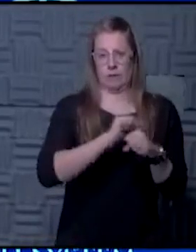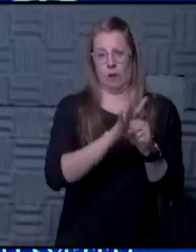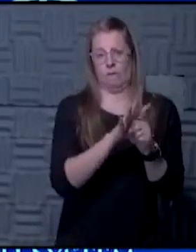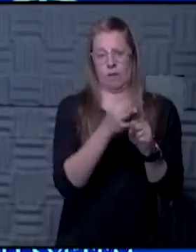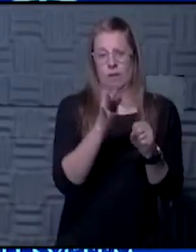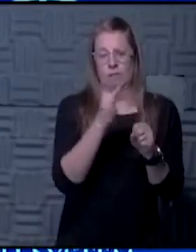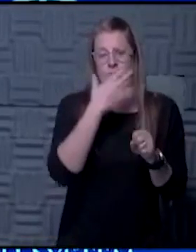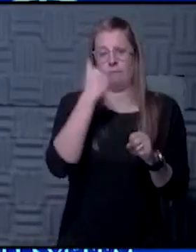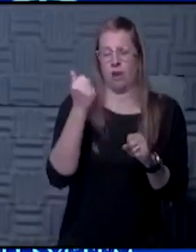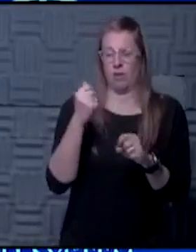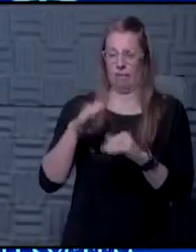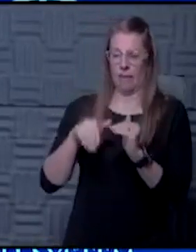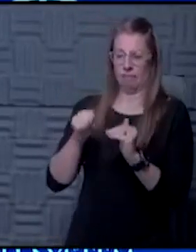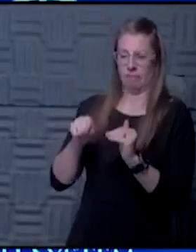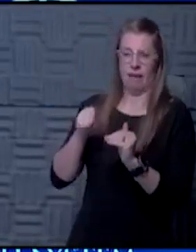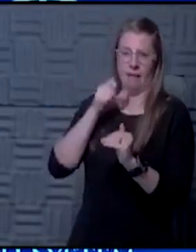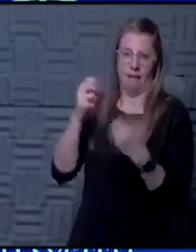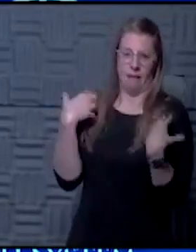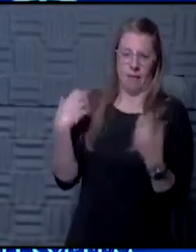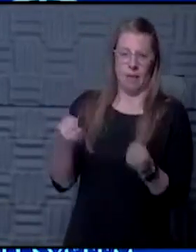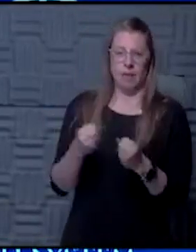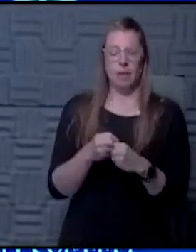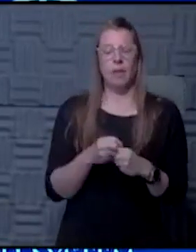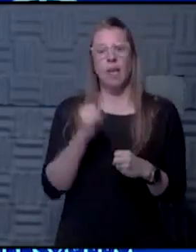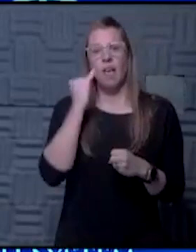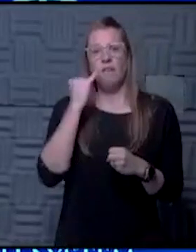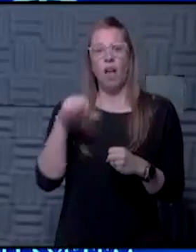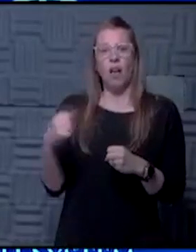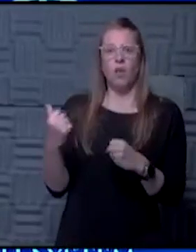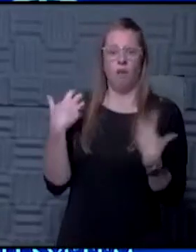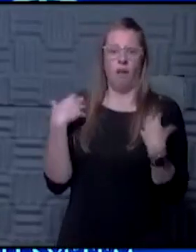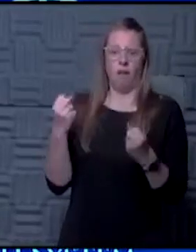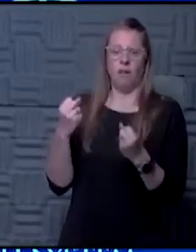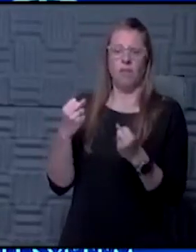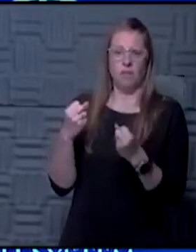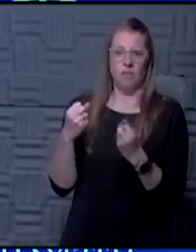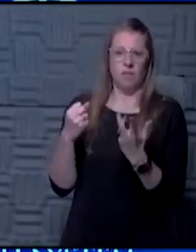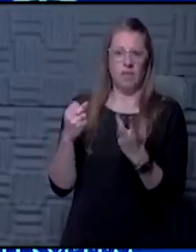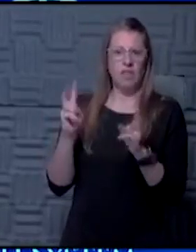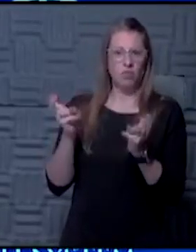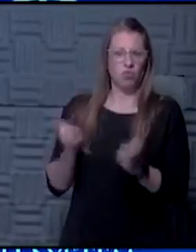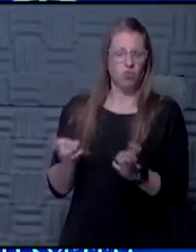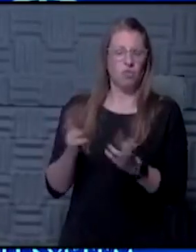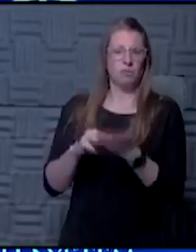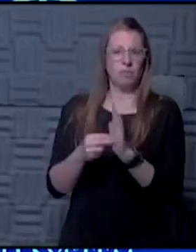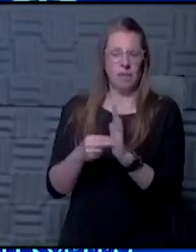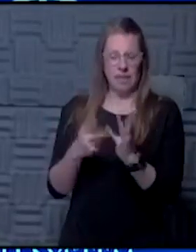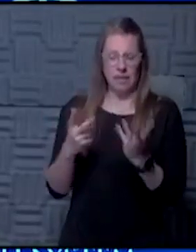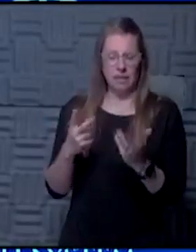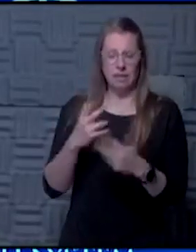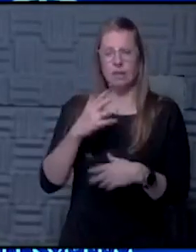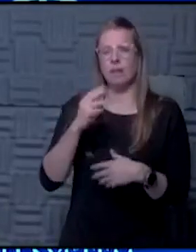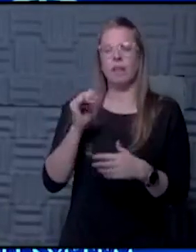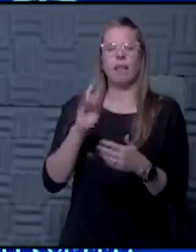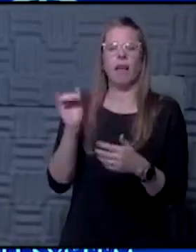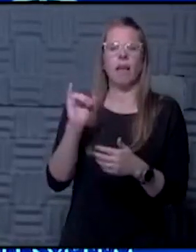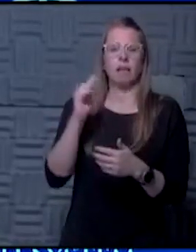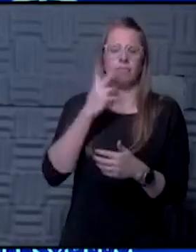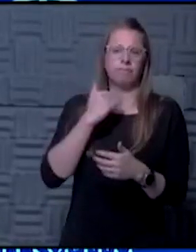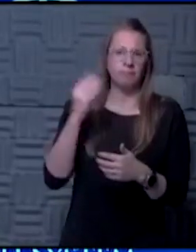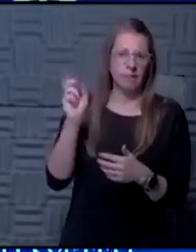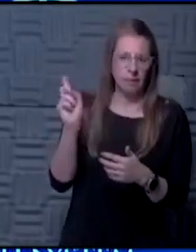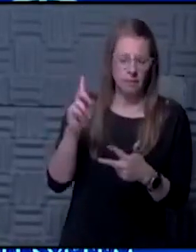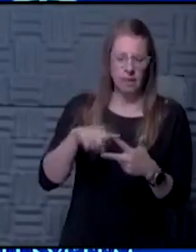health conditions, you're going to tend to have more of a struggle. And we've talked about that before, whether it's high blood pressure or being overweight or diabetes or underlying